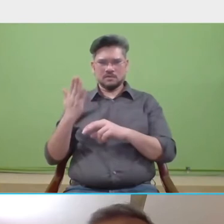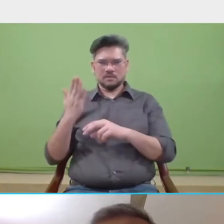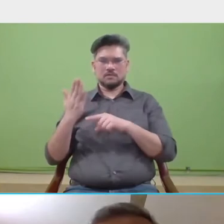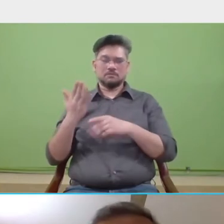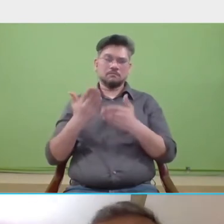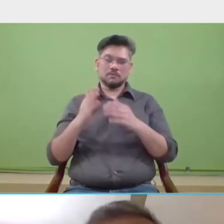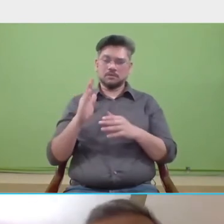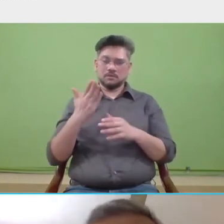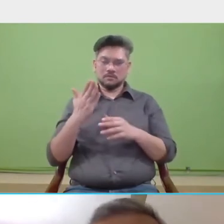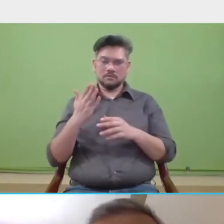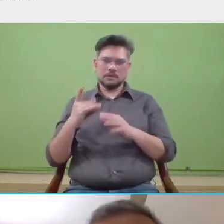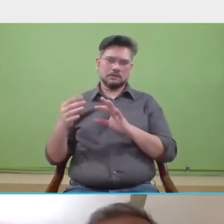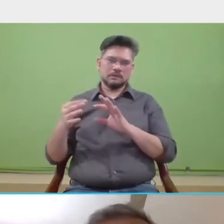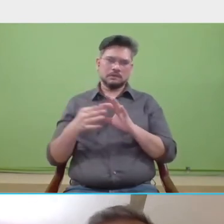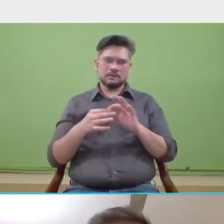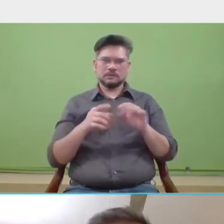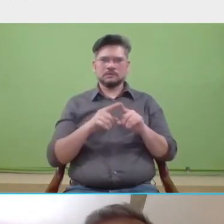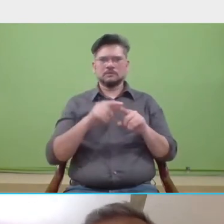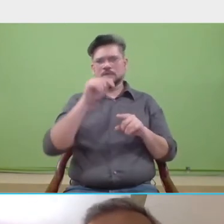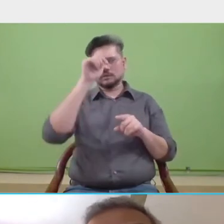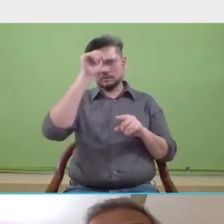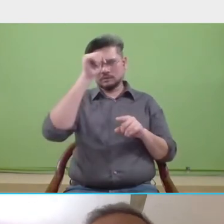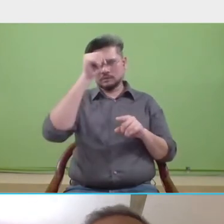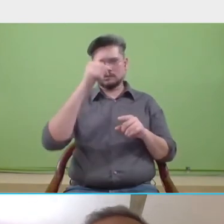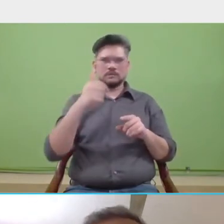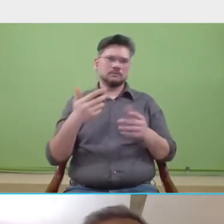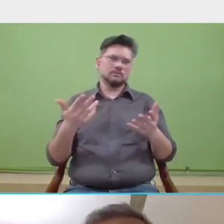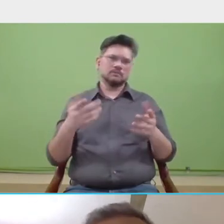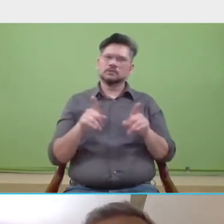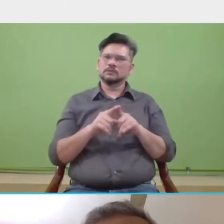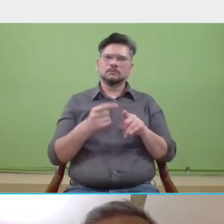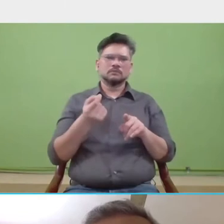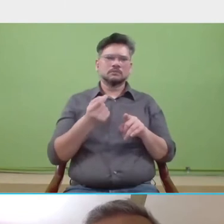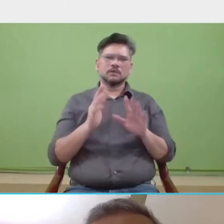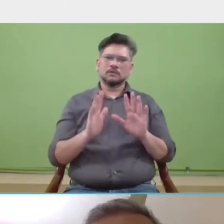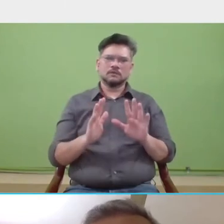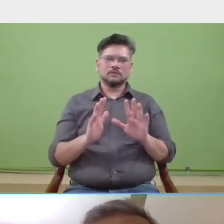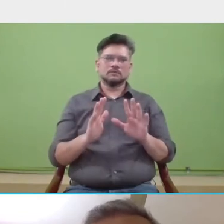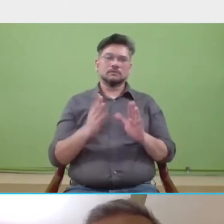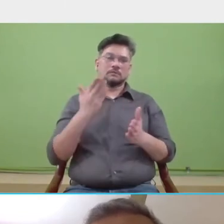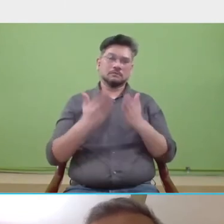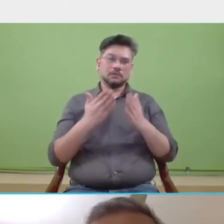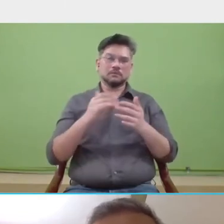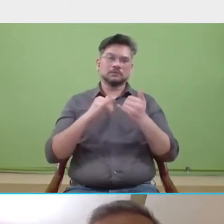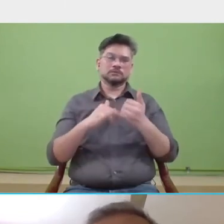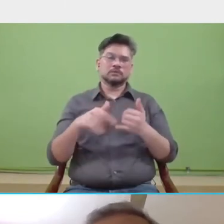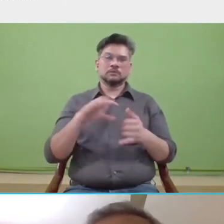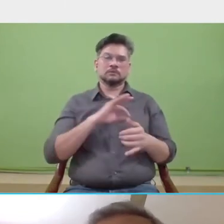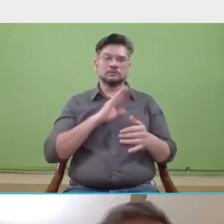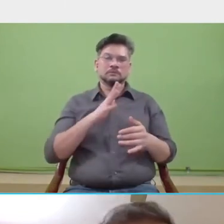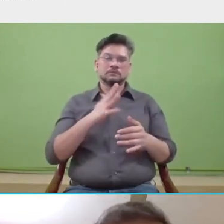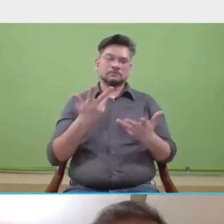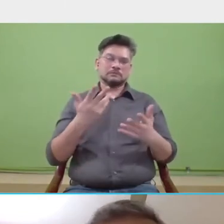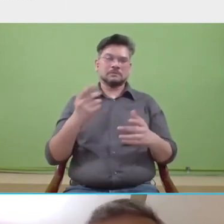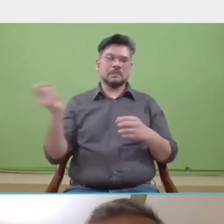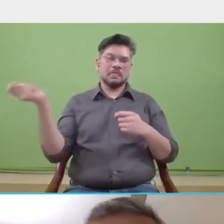probably stones thrown at me if i go and say it somewhere but then that is what linguist job is many years ago when i